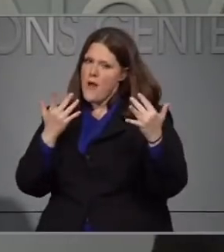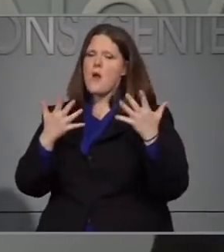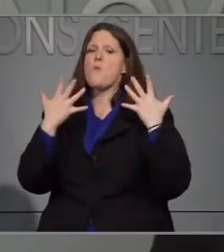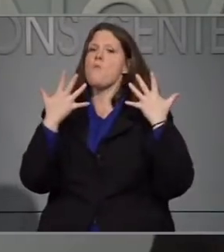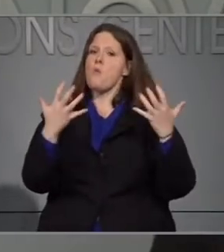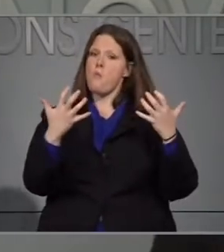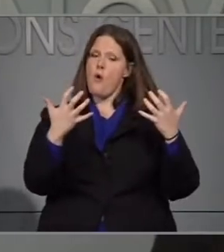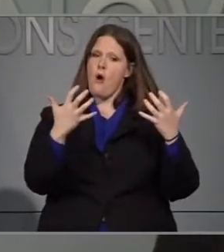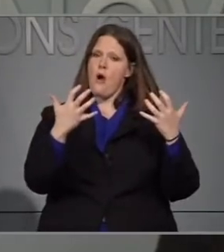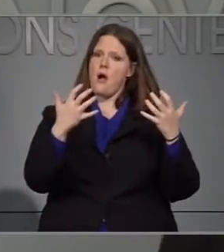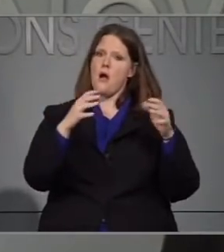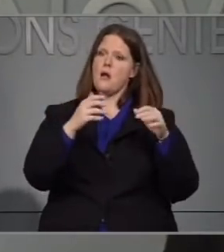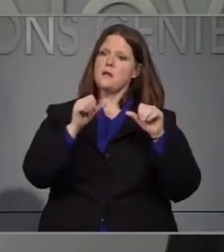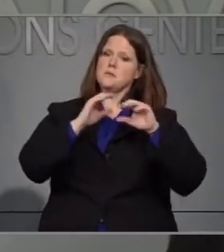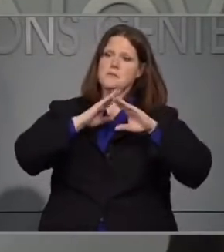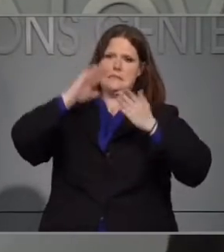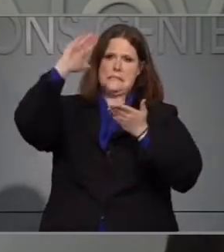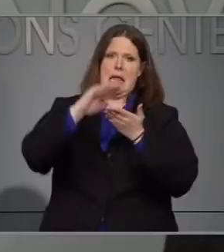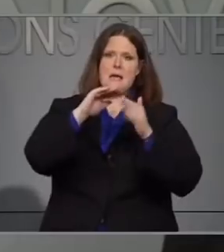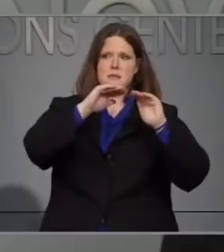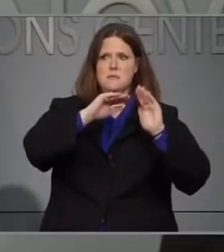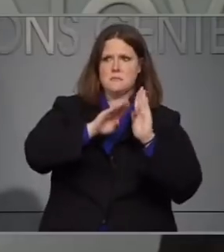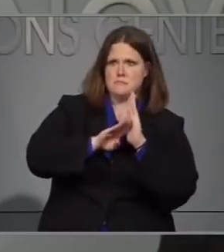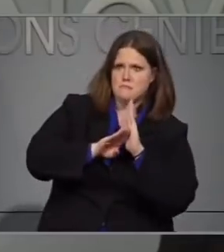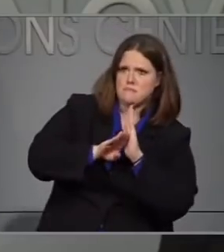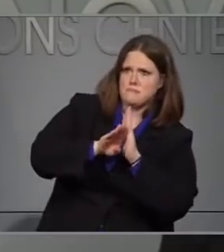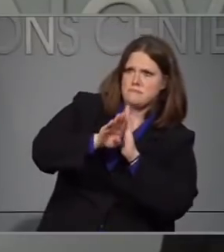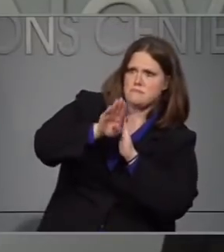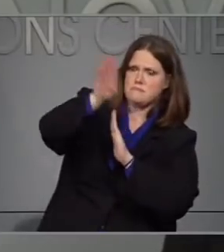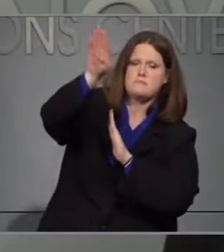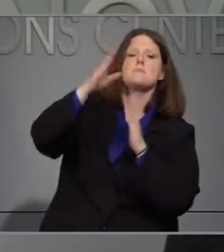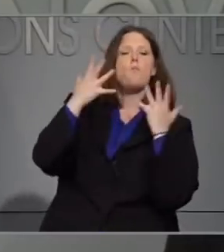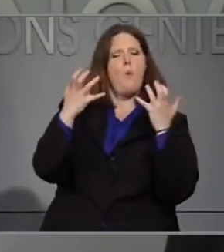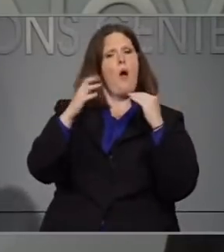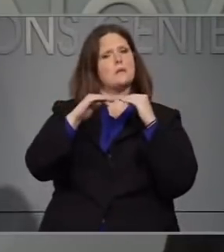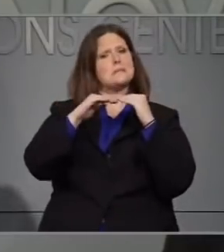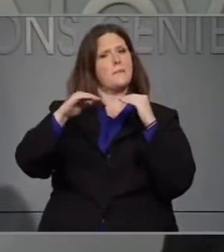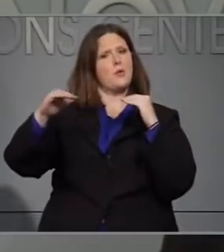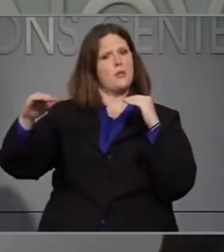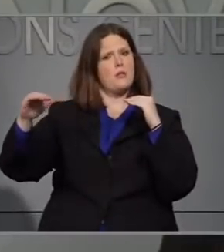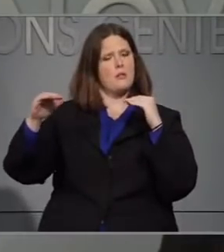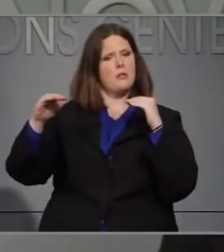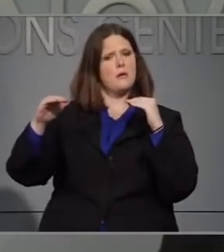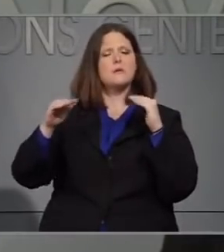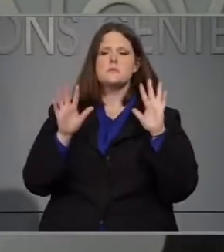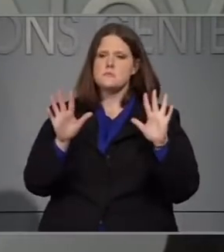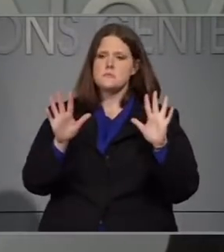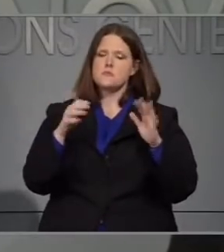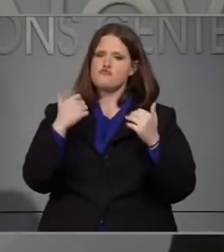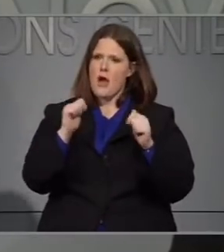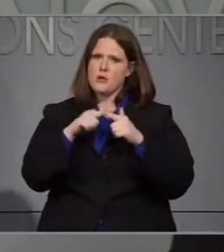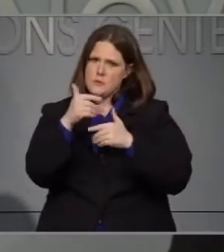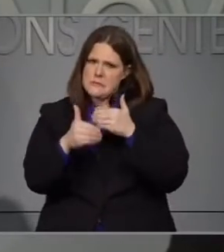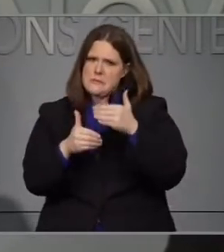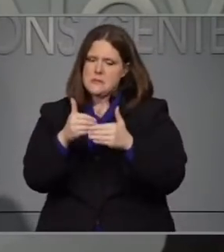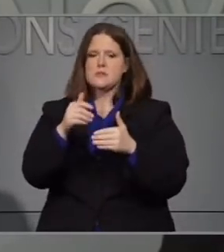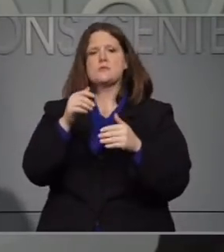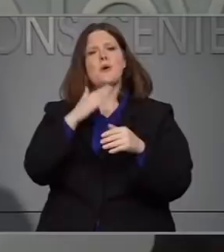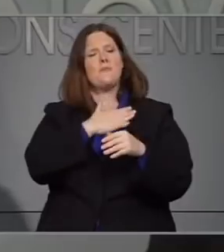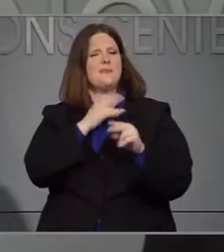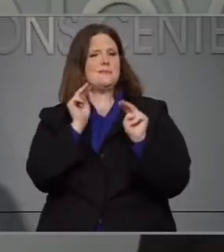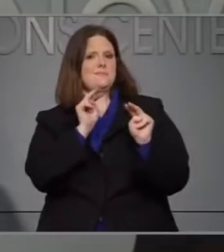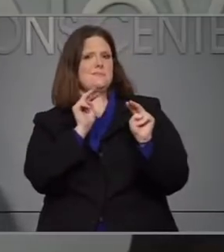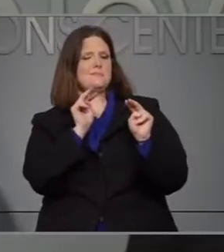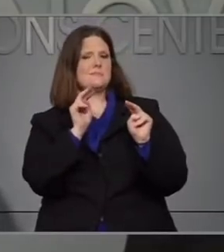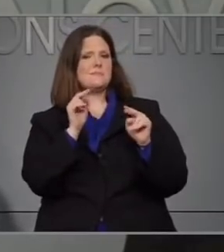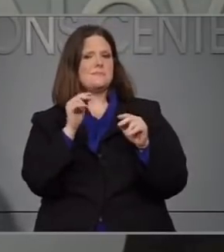least get to stability so that we can keep making progress. And so stay tuned as we still continue to look at our numbers and deliberate over